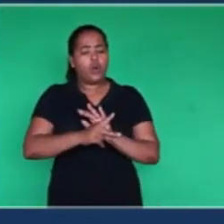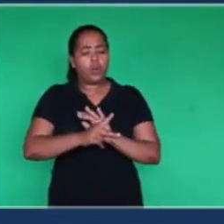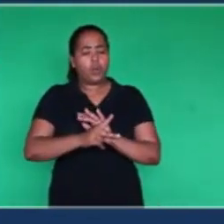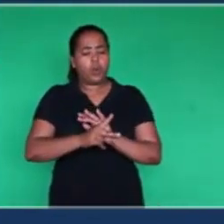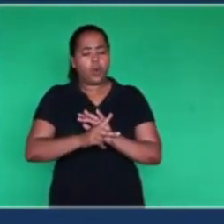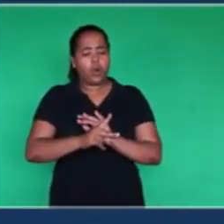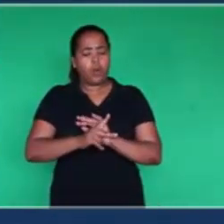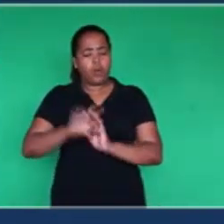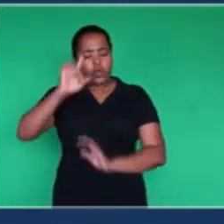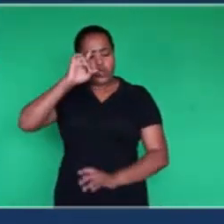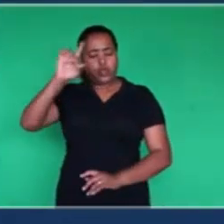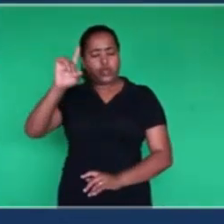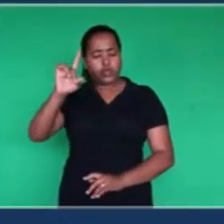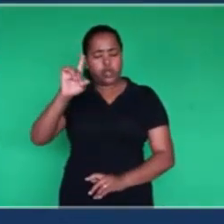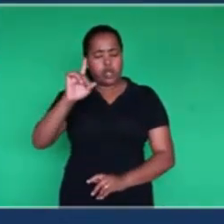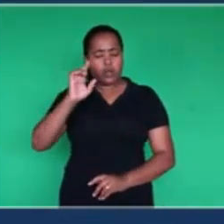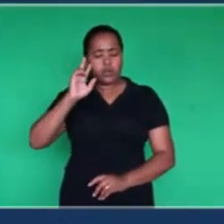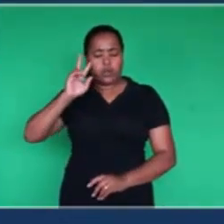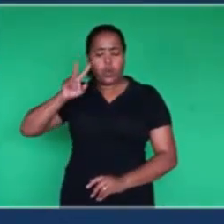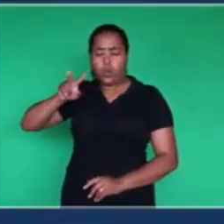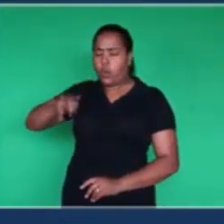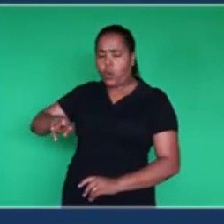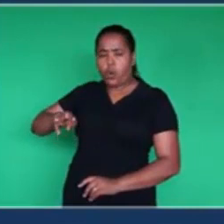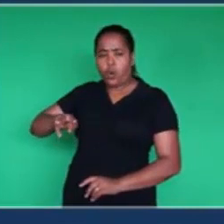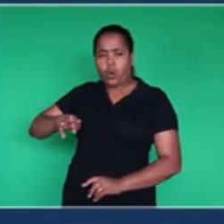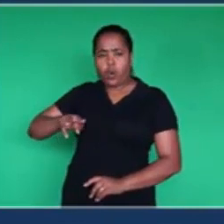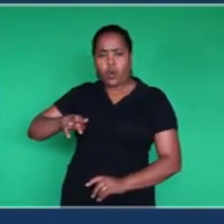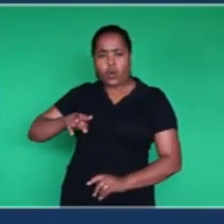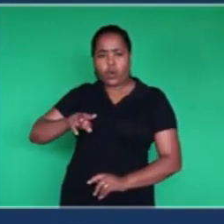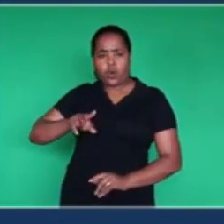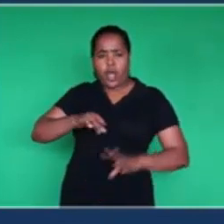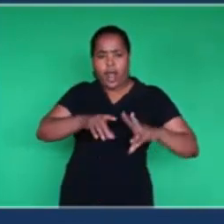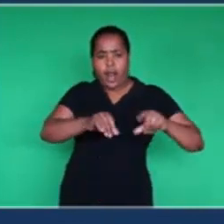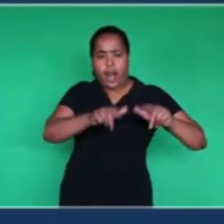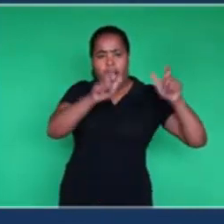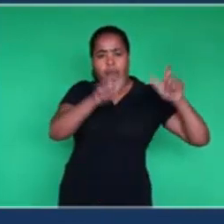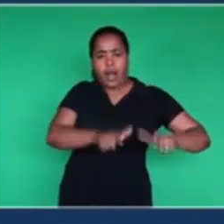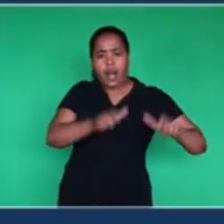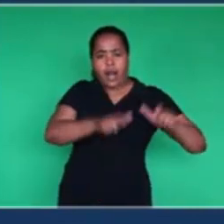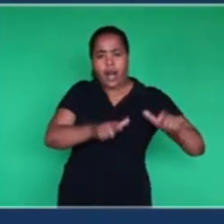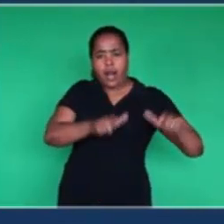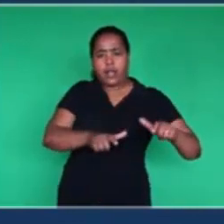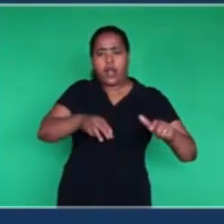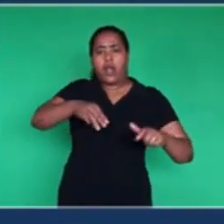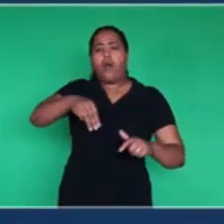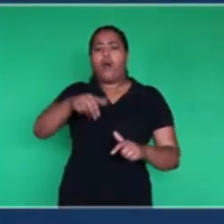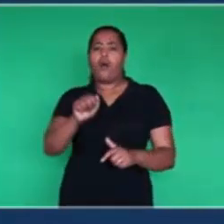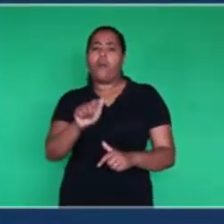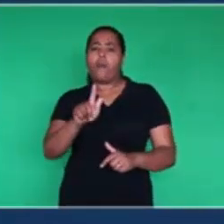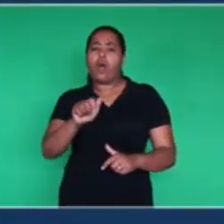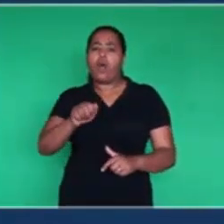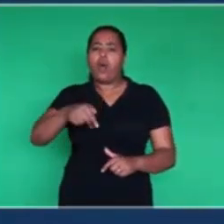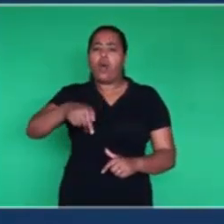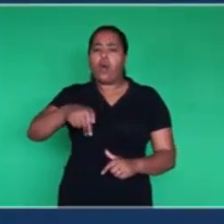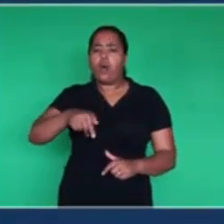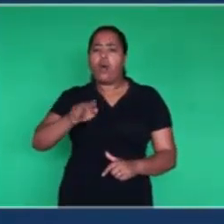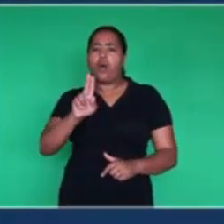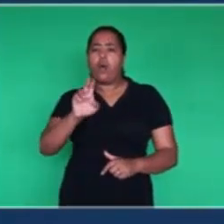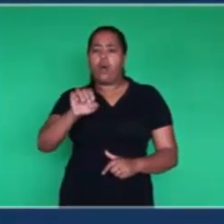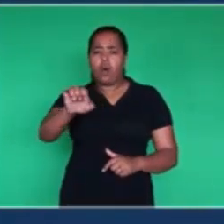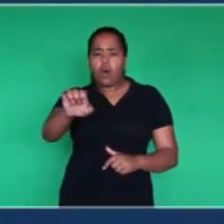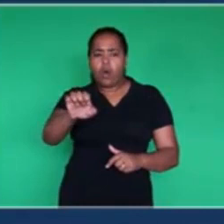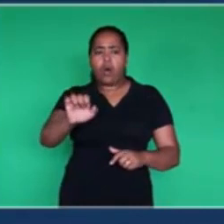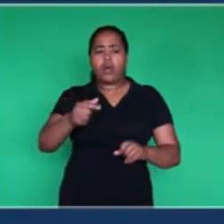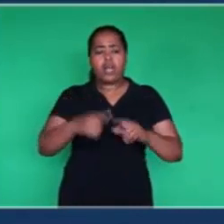set your face against Gog and the land of Magog, the prince of Rosh, Mizak, and Tubal,